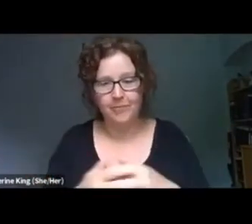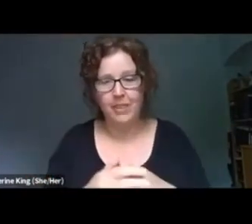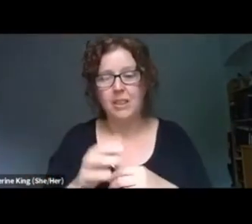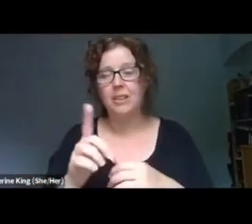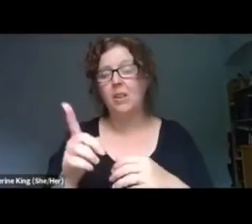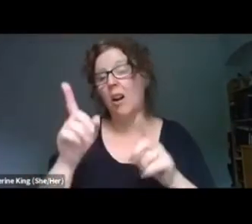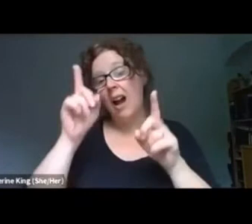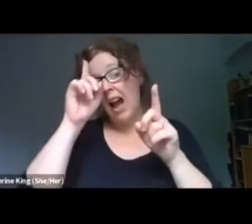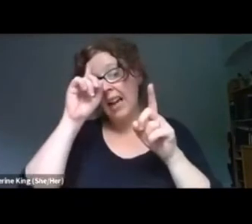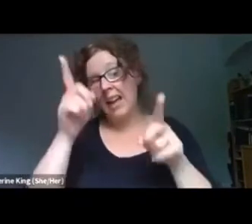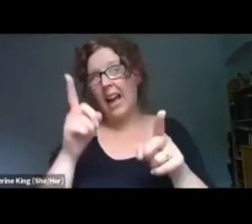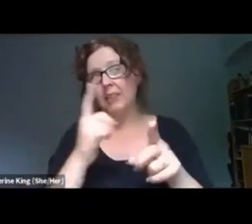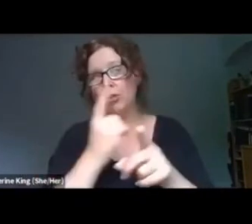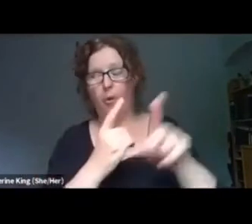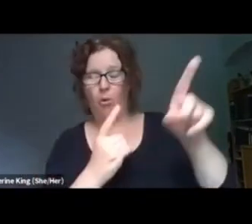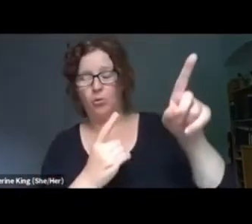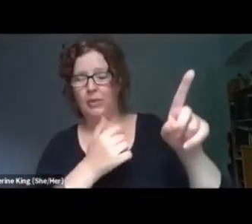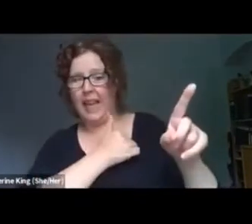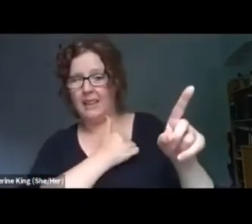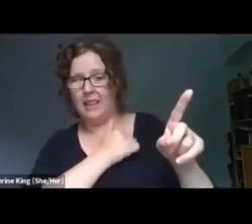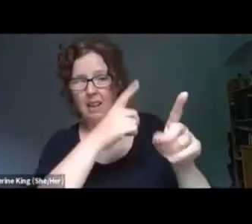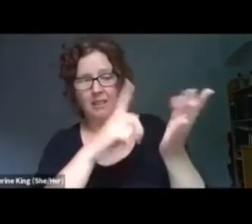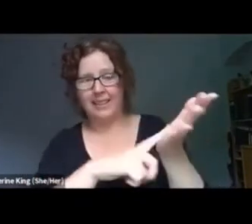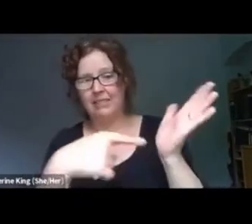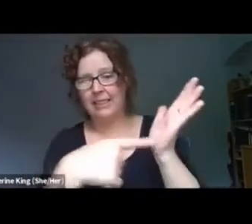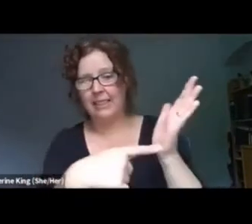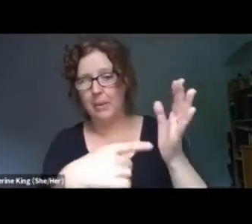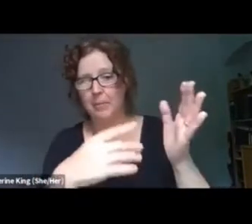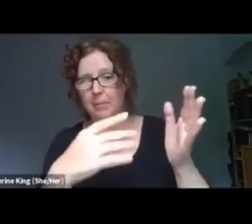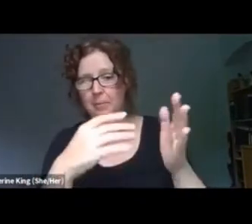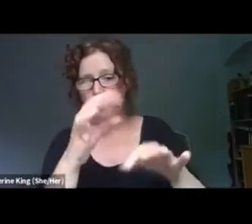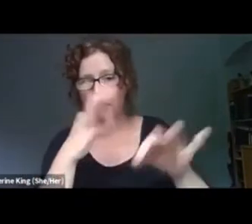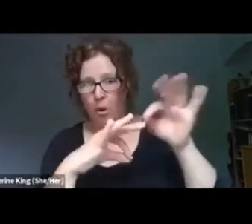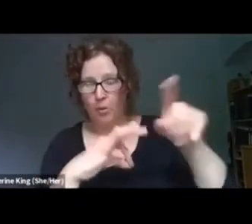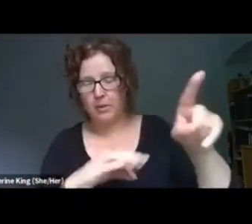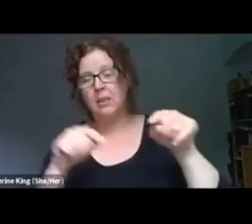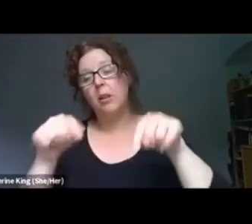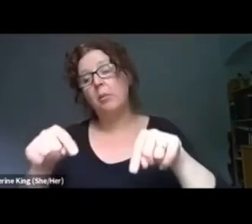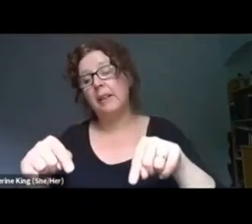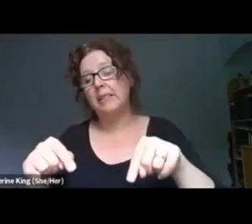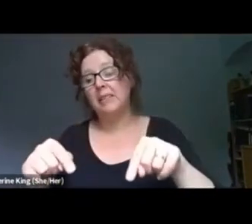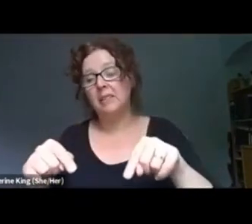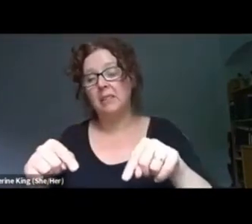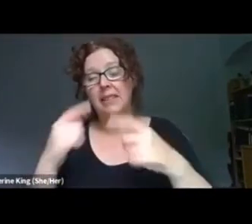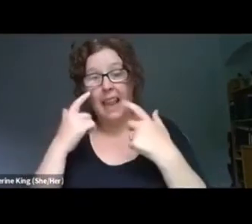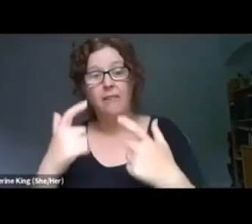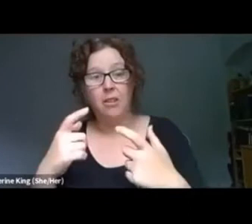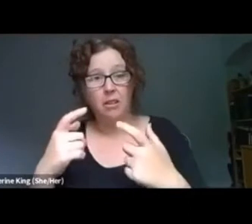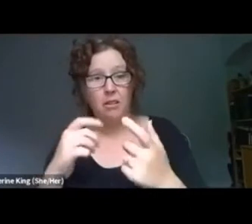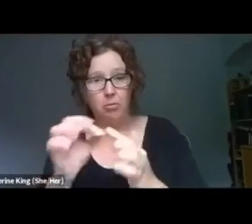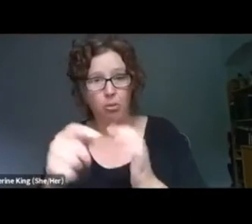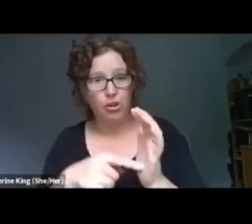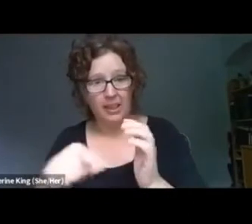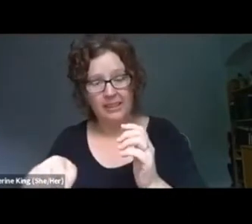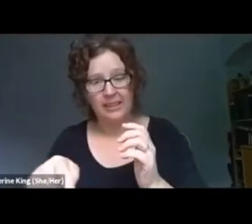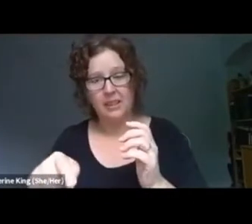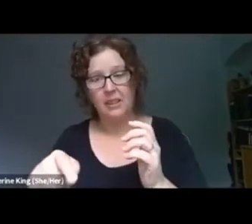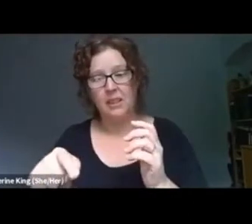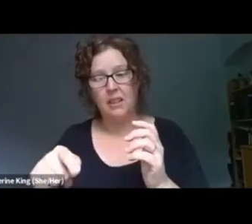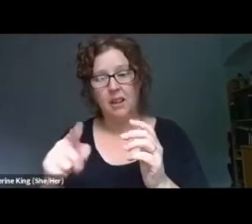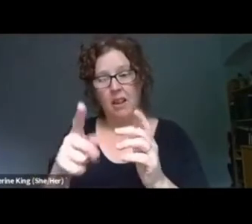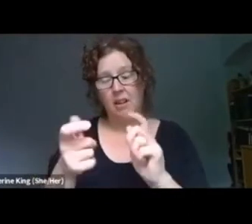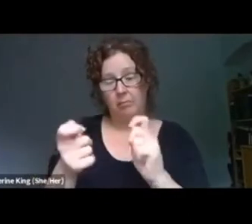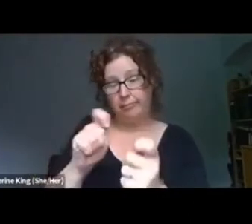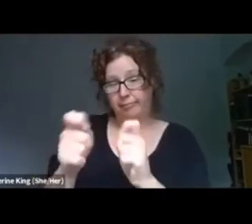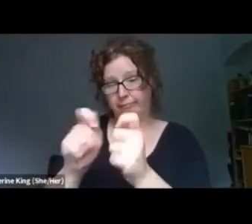literally Titanium, I know that with Careful, these variations on relaxed performance came partly because of my own